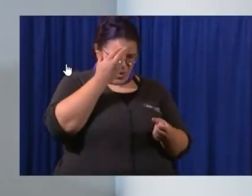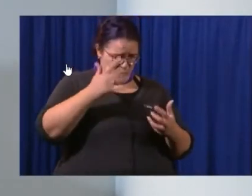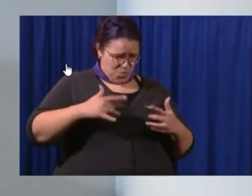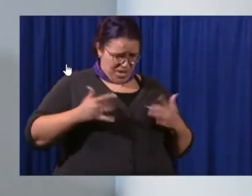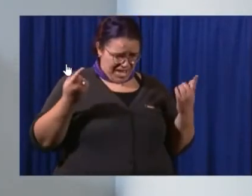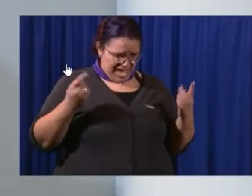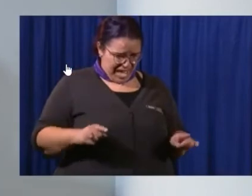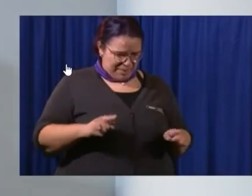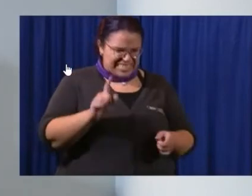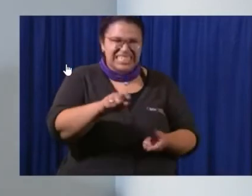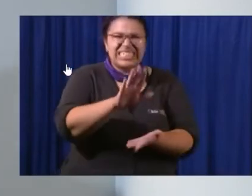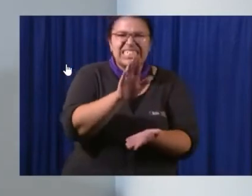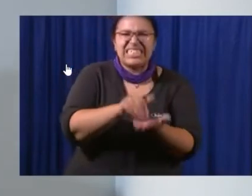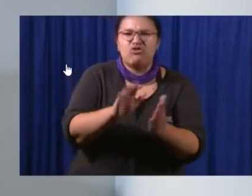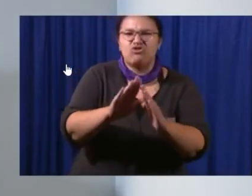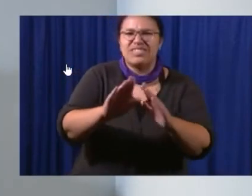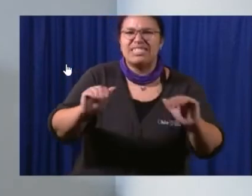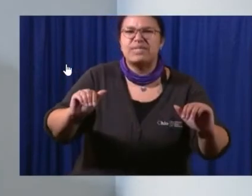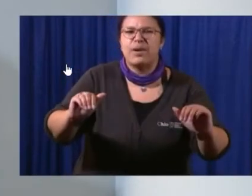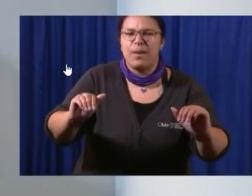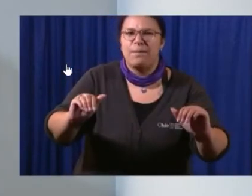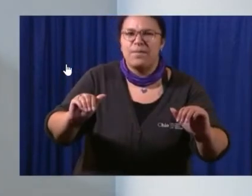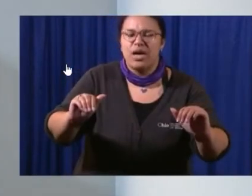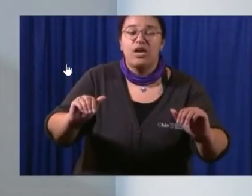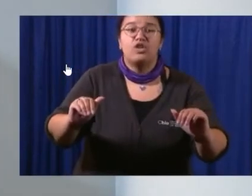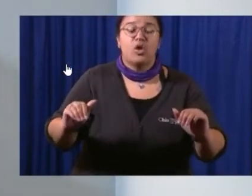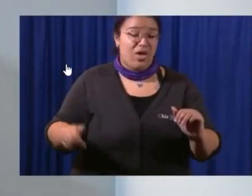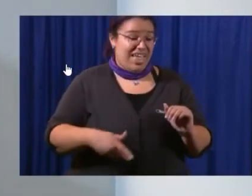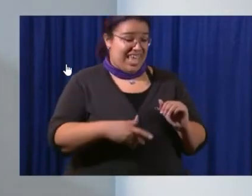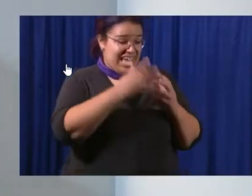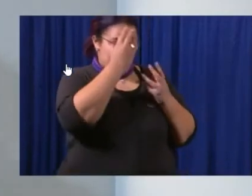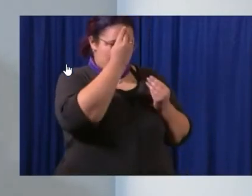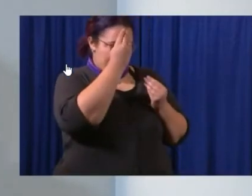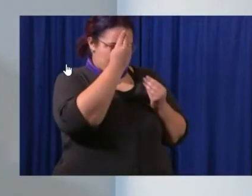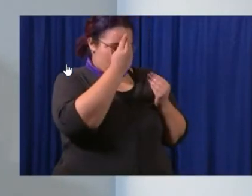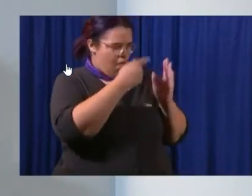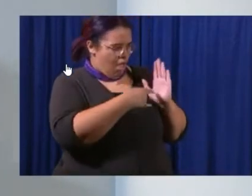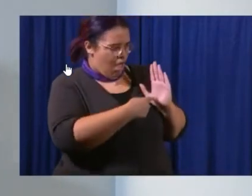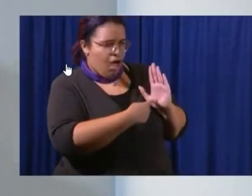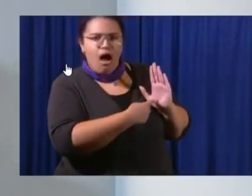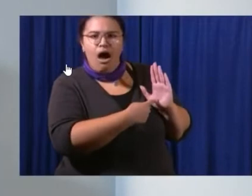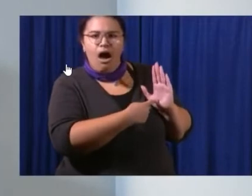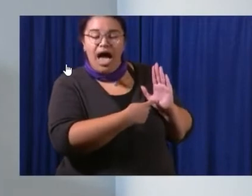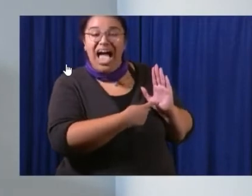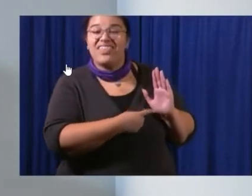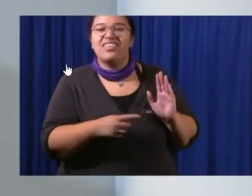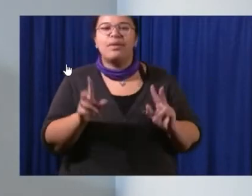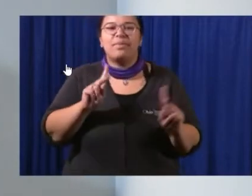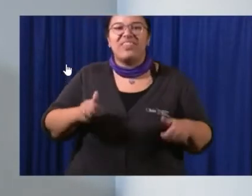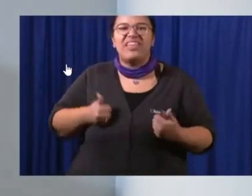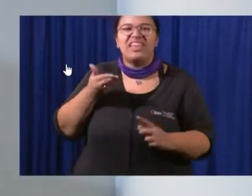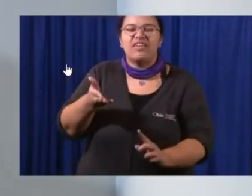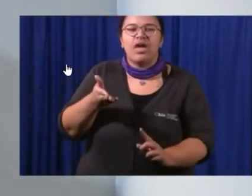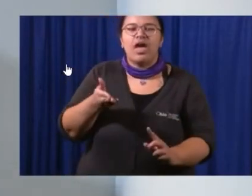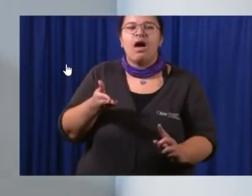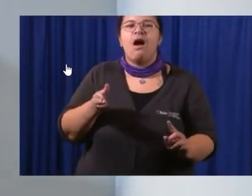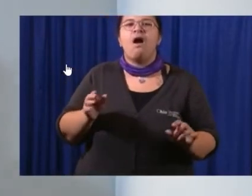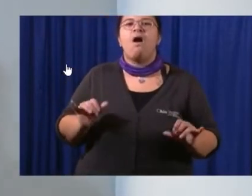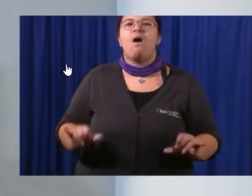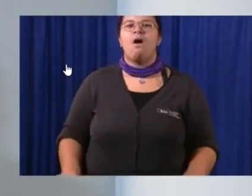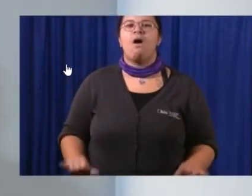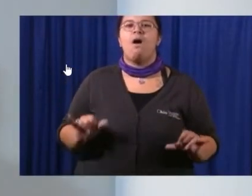to inform people, to get the buy-in, to localize the solutions and the consequences.